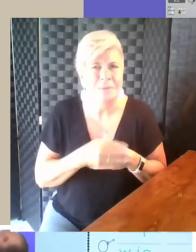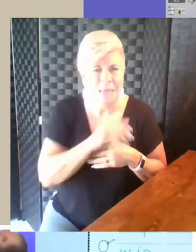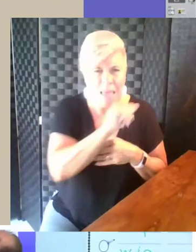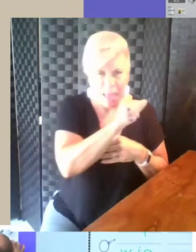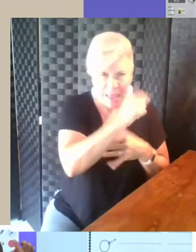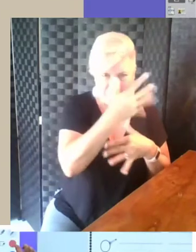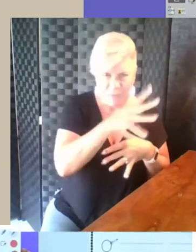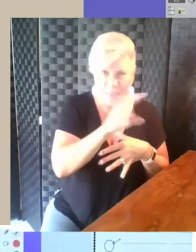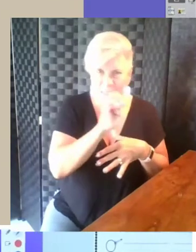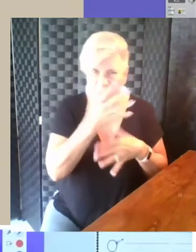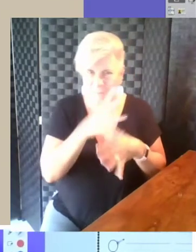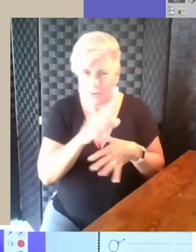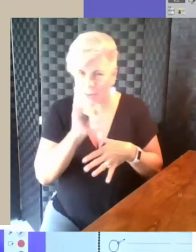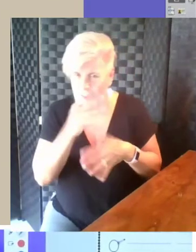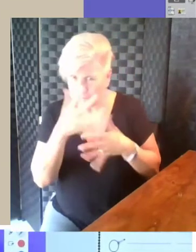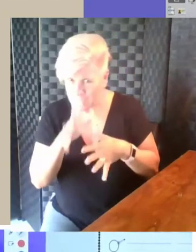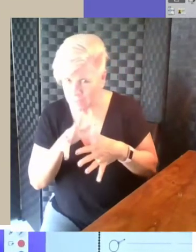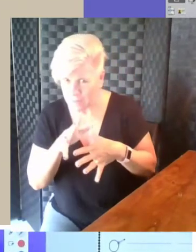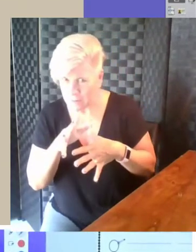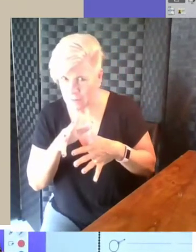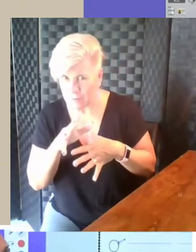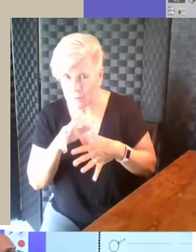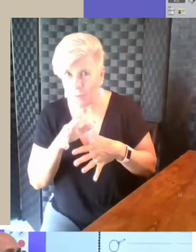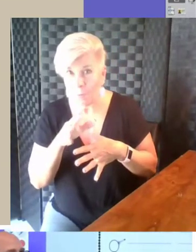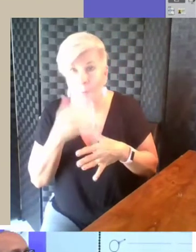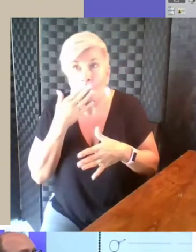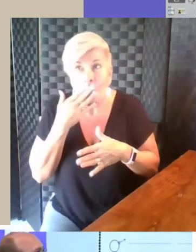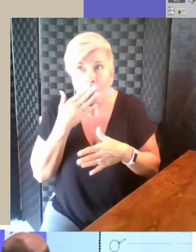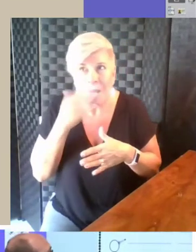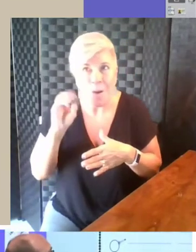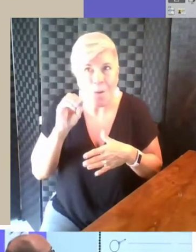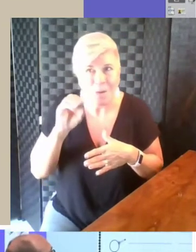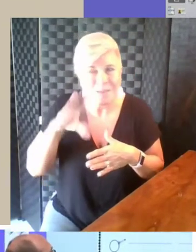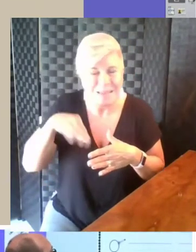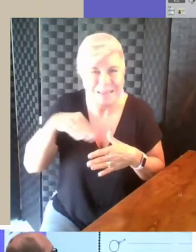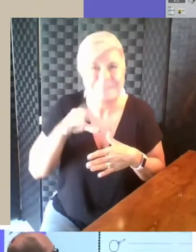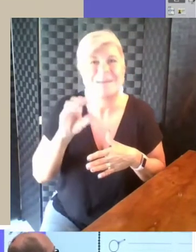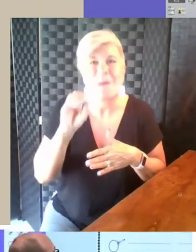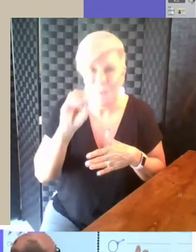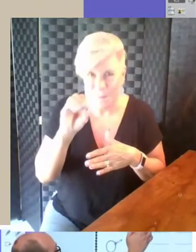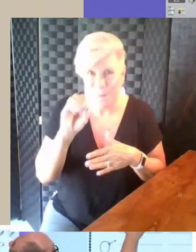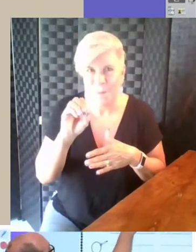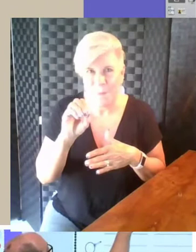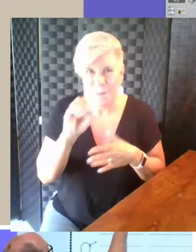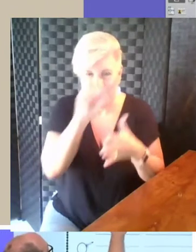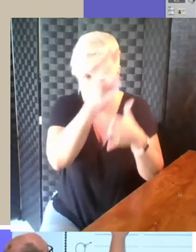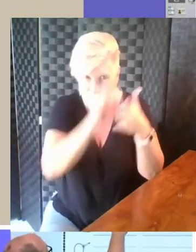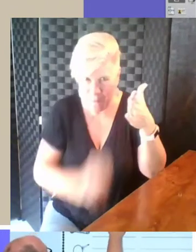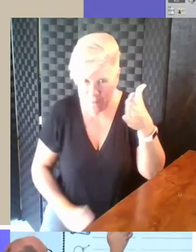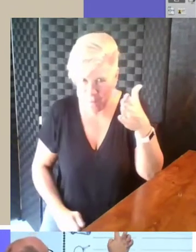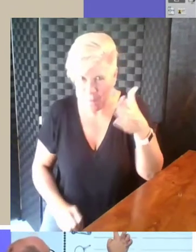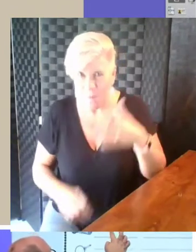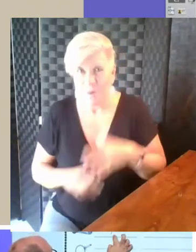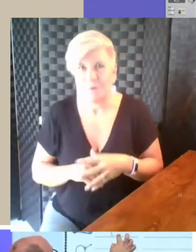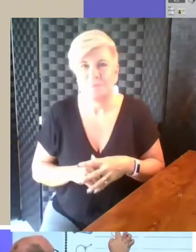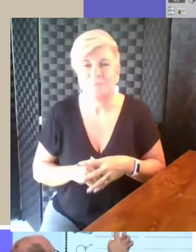and E and I and O. Oh, I just said it. O's next. Let's put that O in the middle